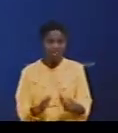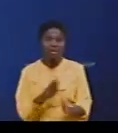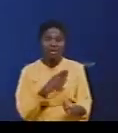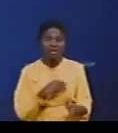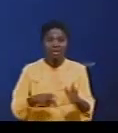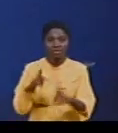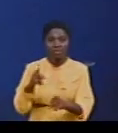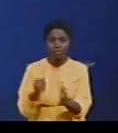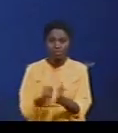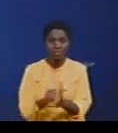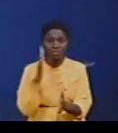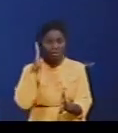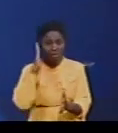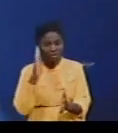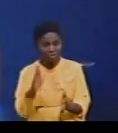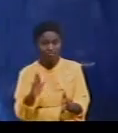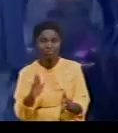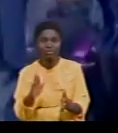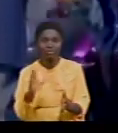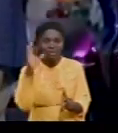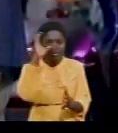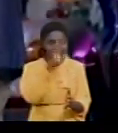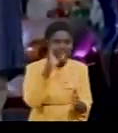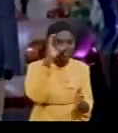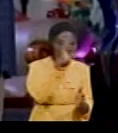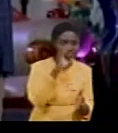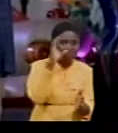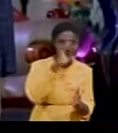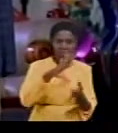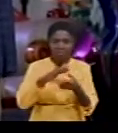theory and theory and theory, they